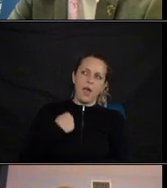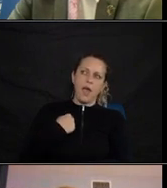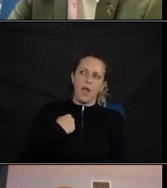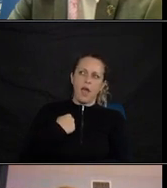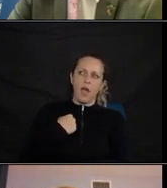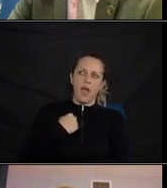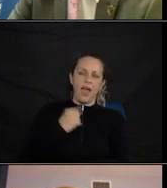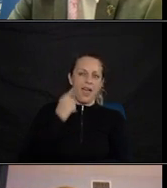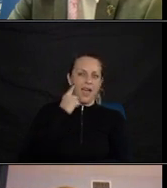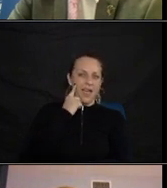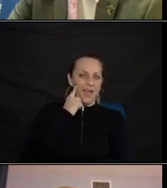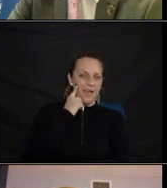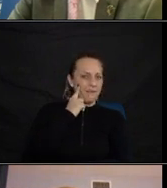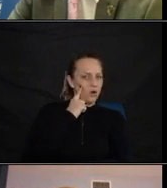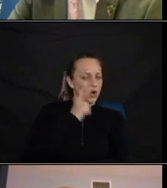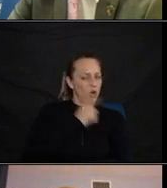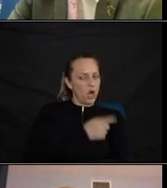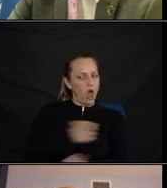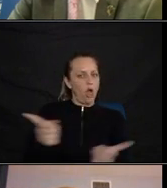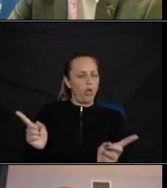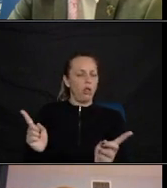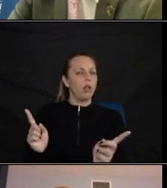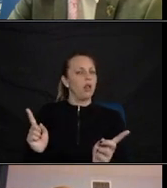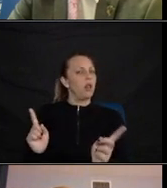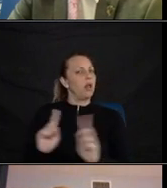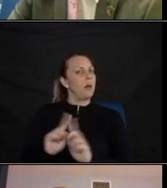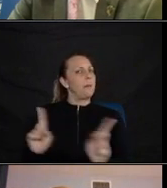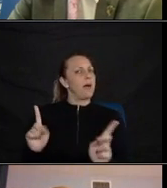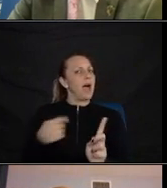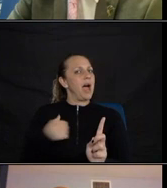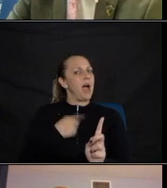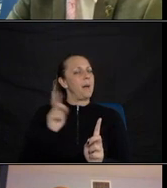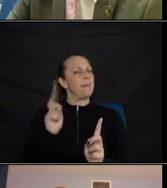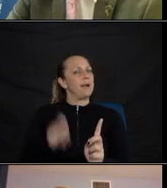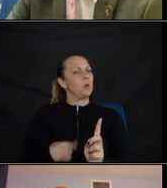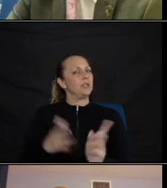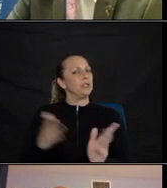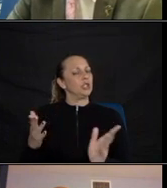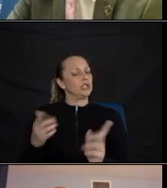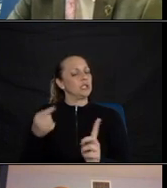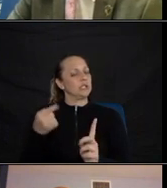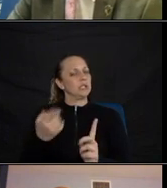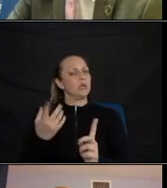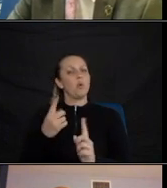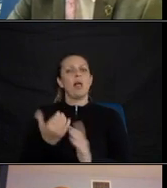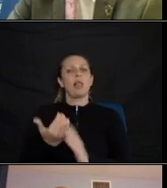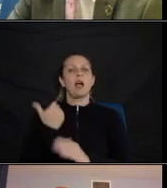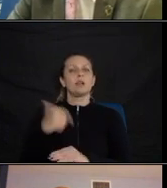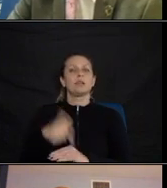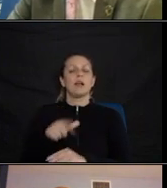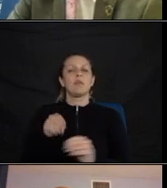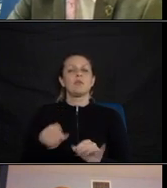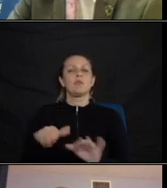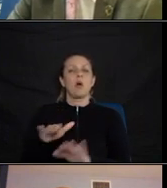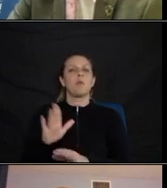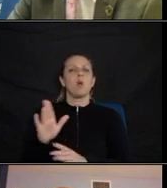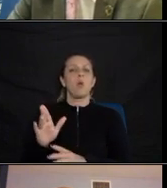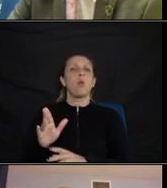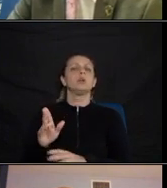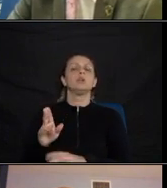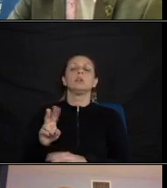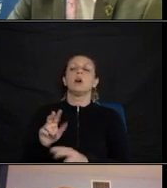I've heard it all, but I guess my question is, when was the last time this property was